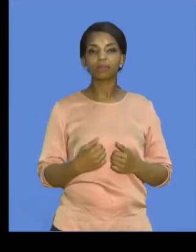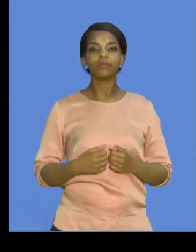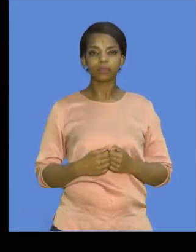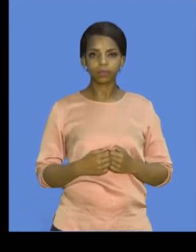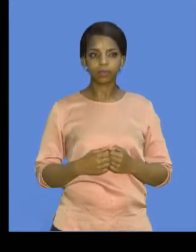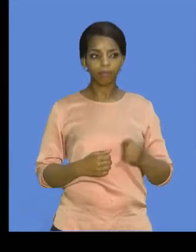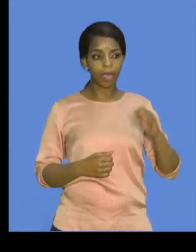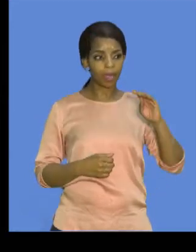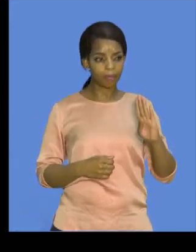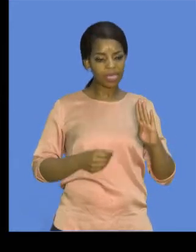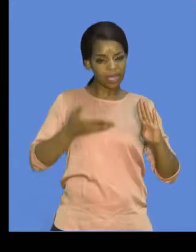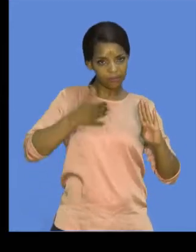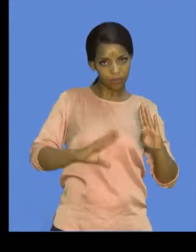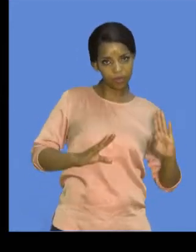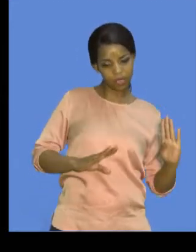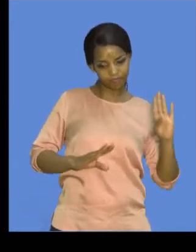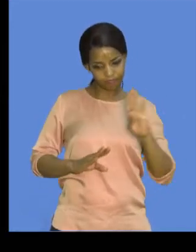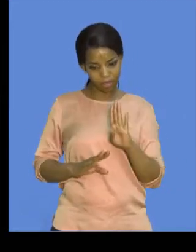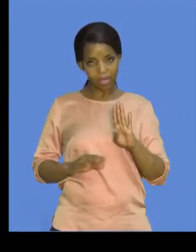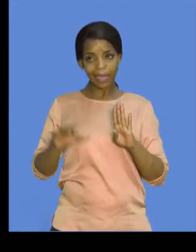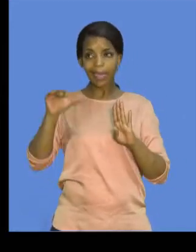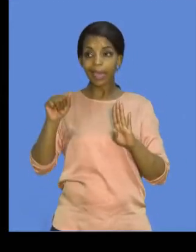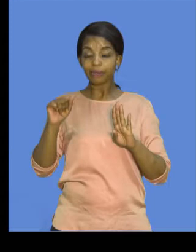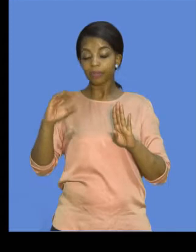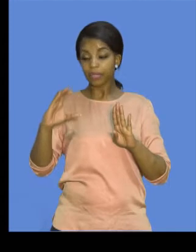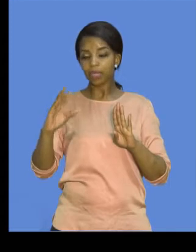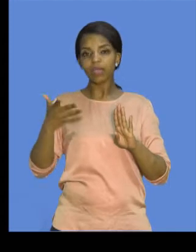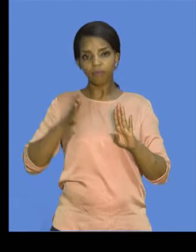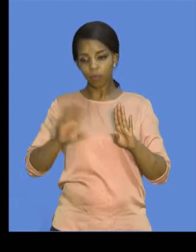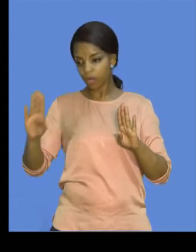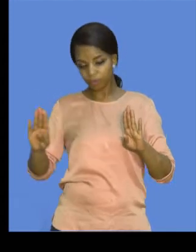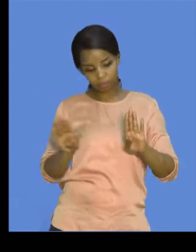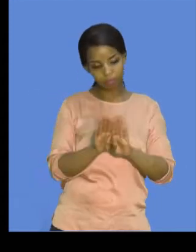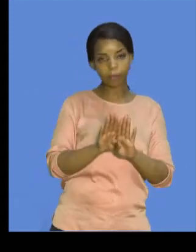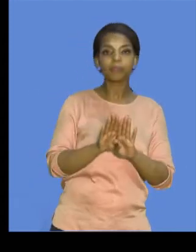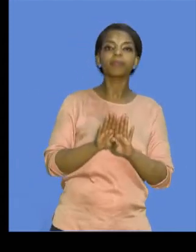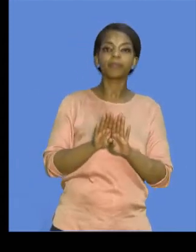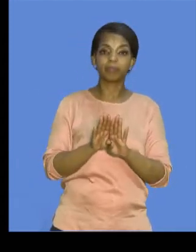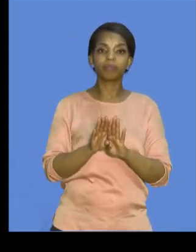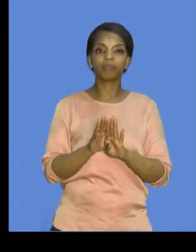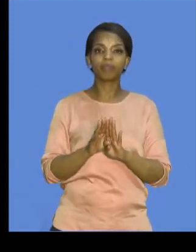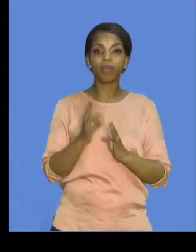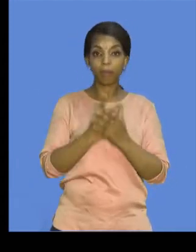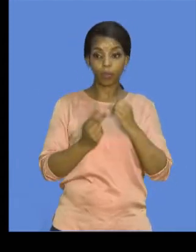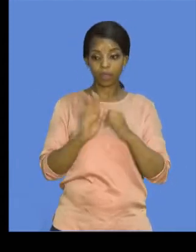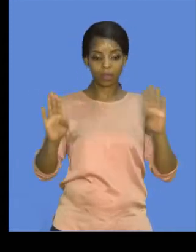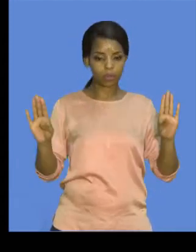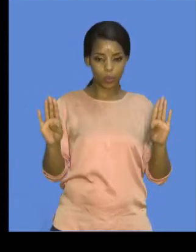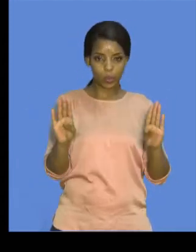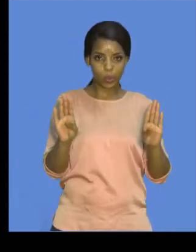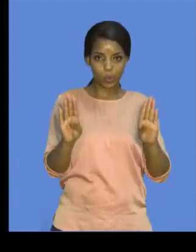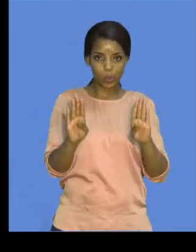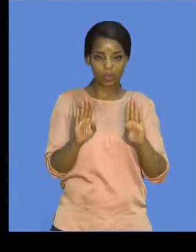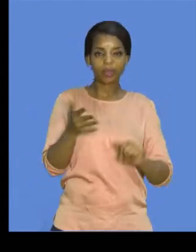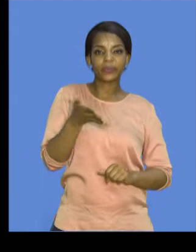and there's a force on C rather, and there's a force exerted by charged object C on B. Now, this is a force of